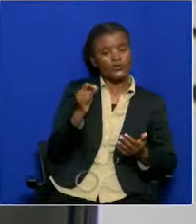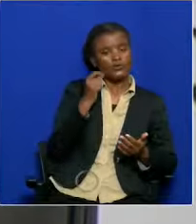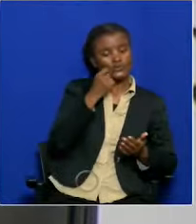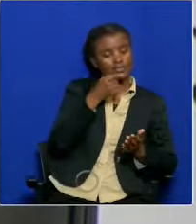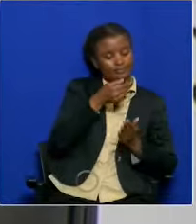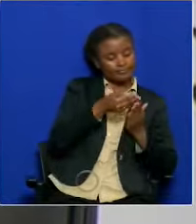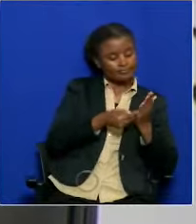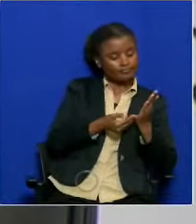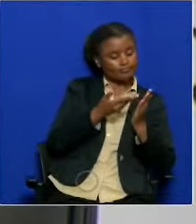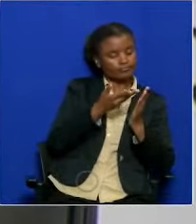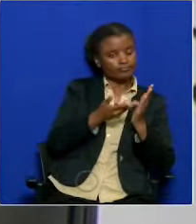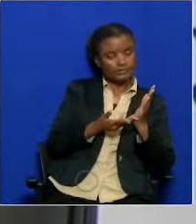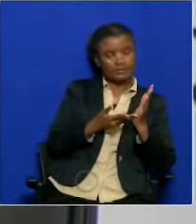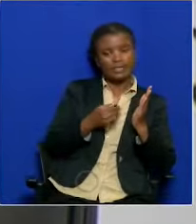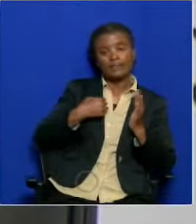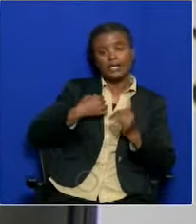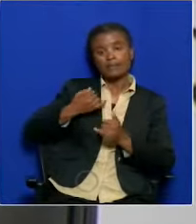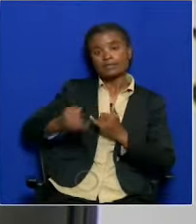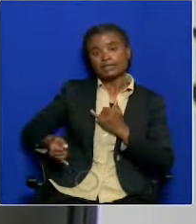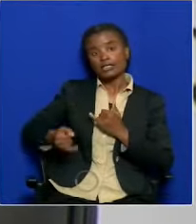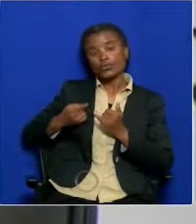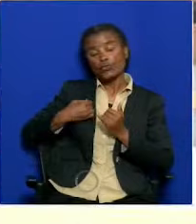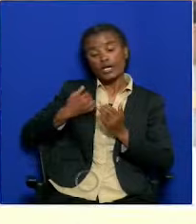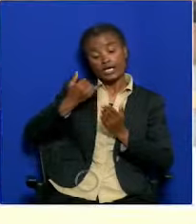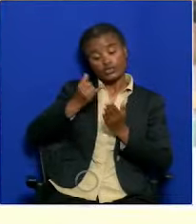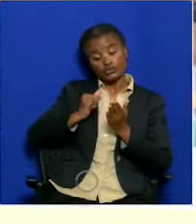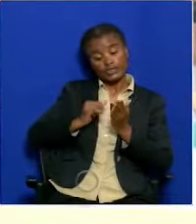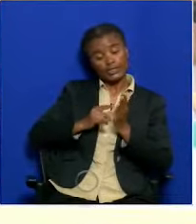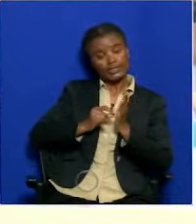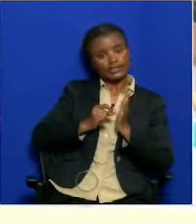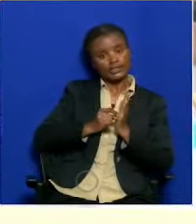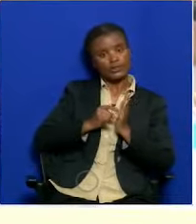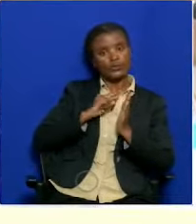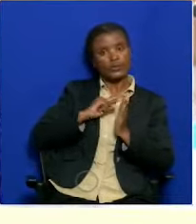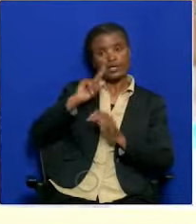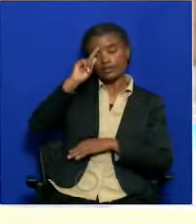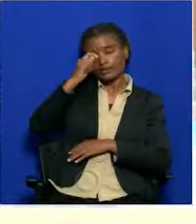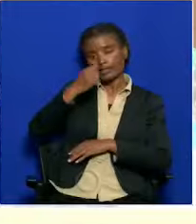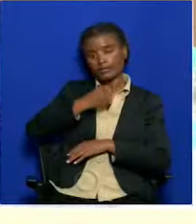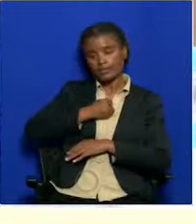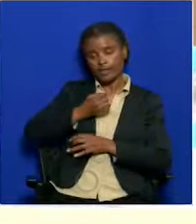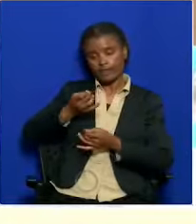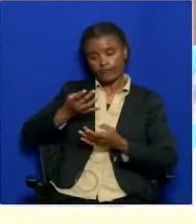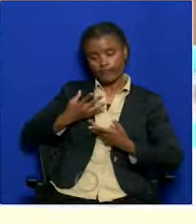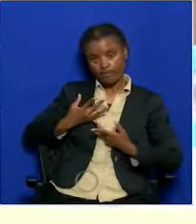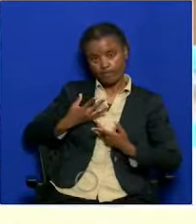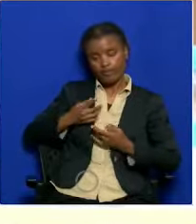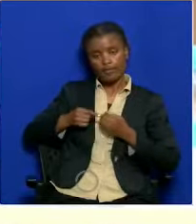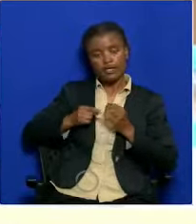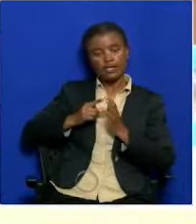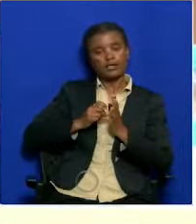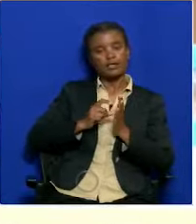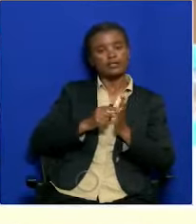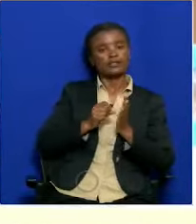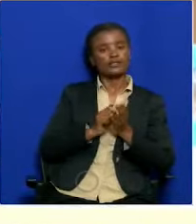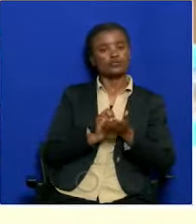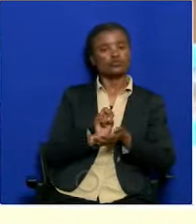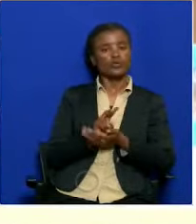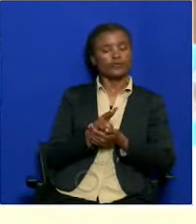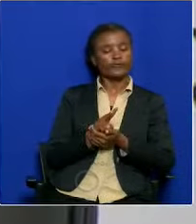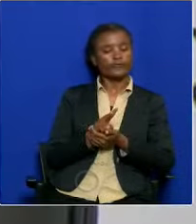date, but that is what I was informed by my son on the 12th. And when do you think we can get something